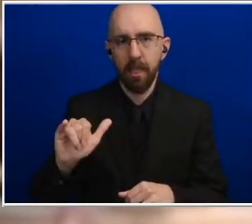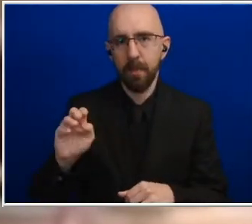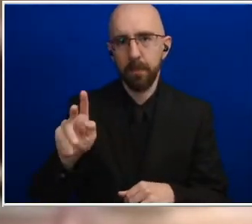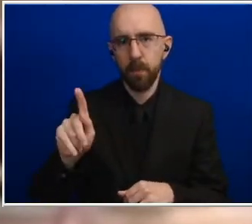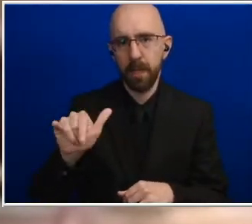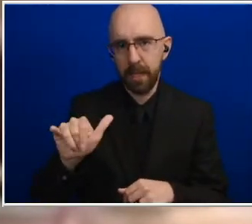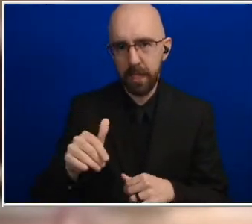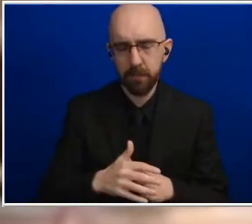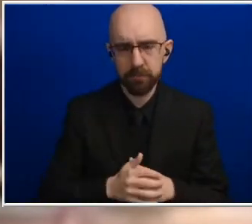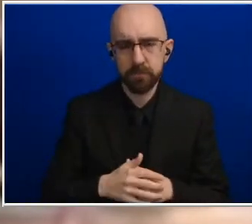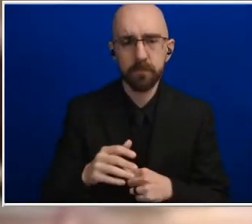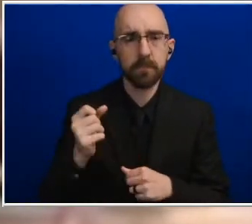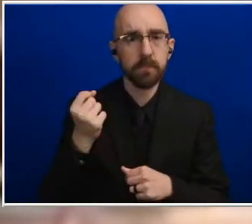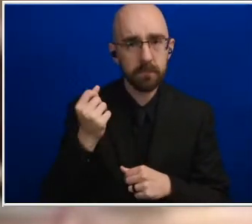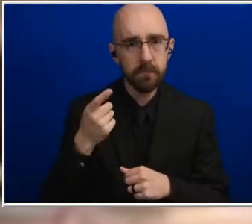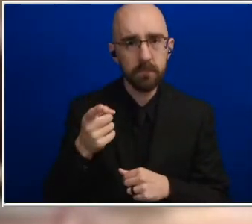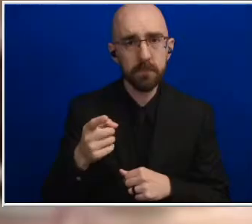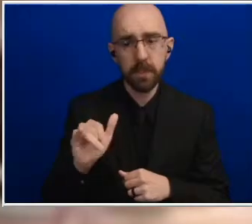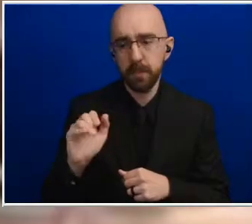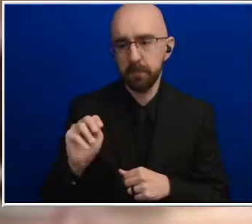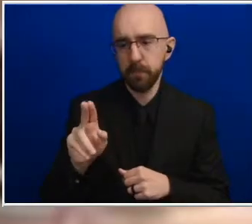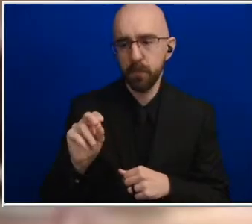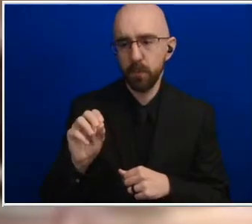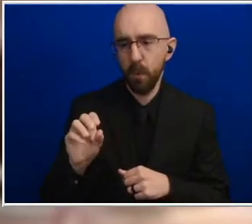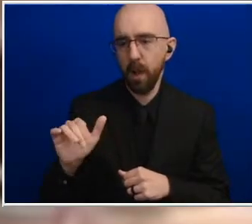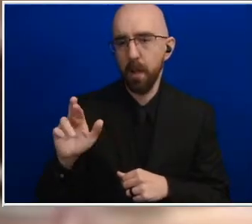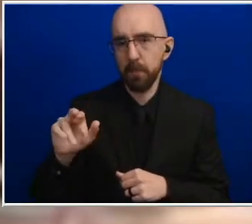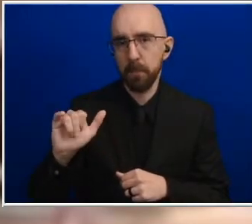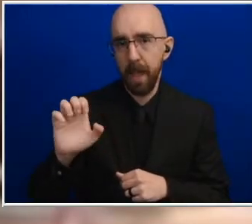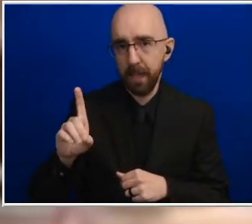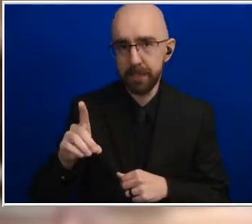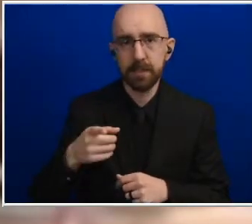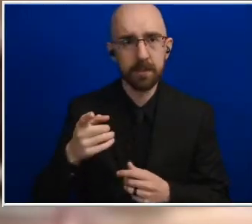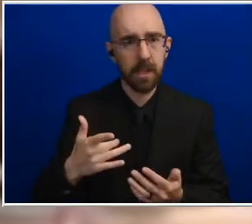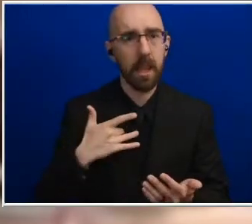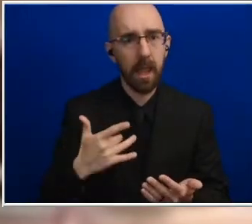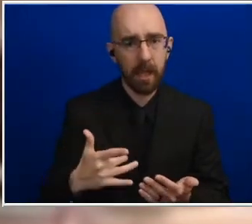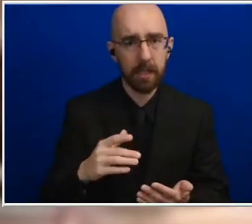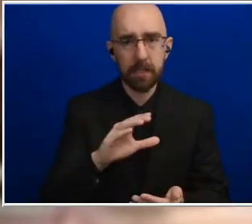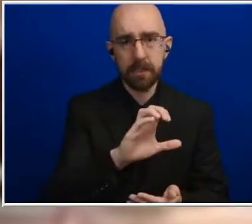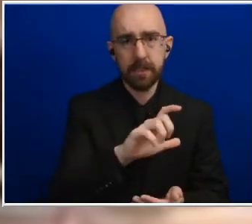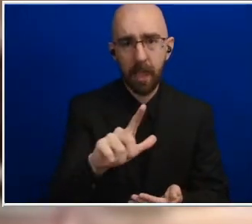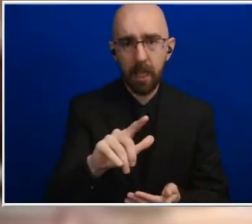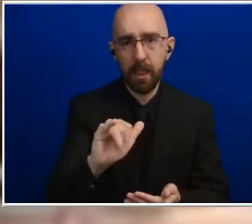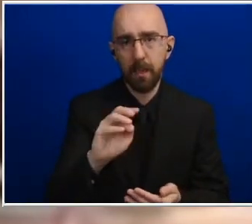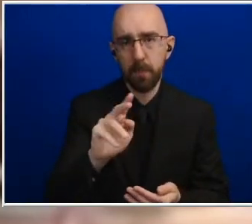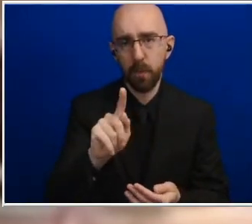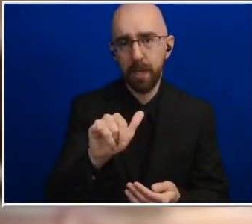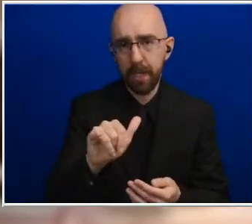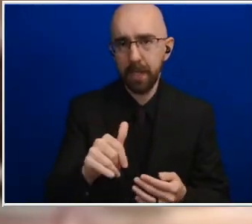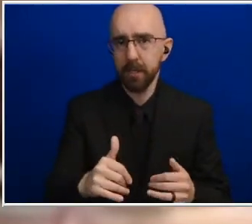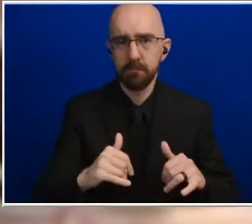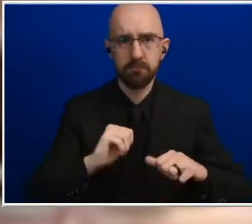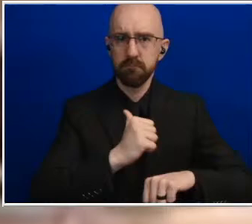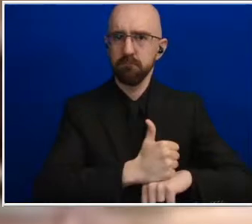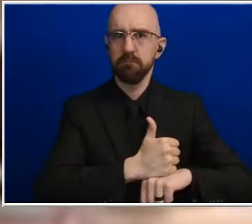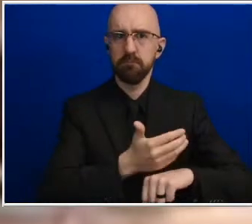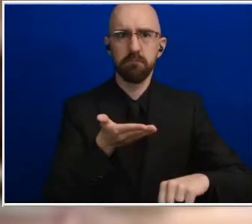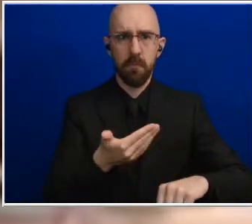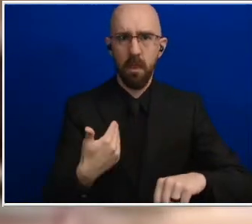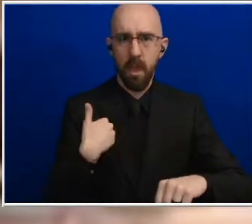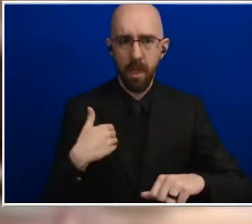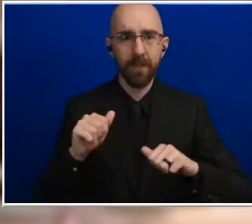And unless she's immunocompromised, it's very likely that cellular immunity is intact. And that can be tested